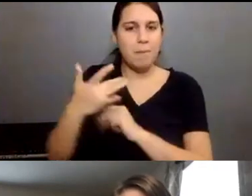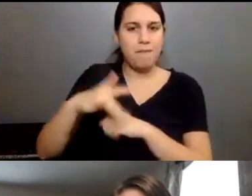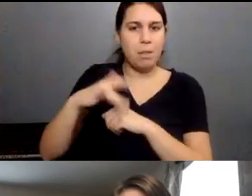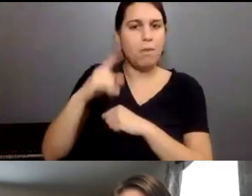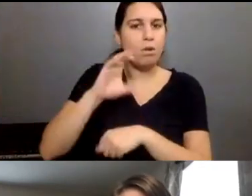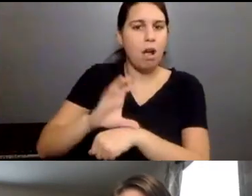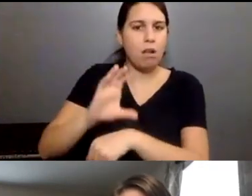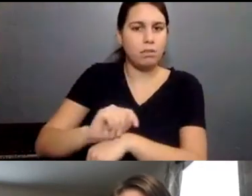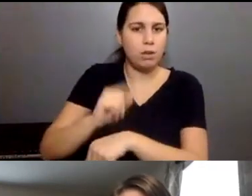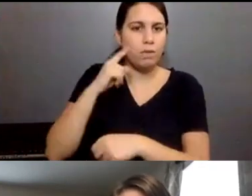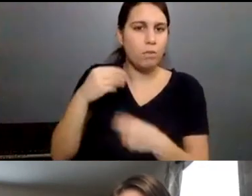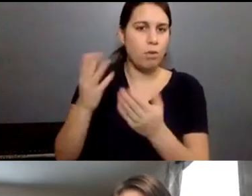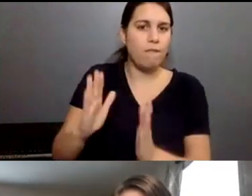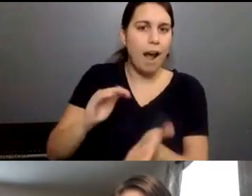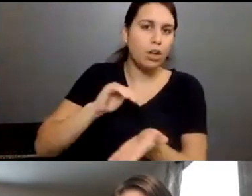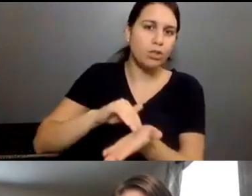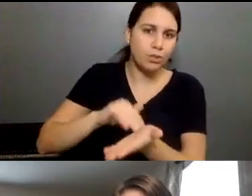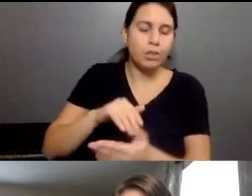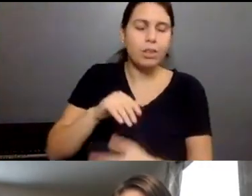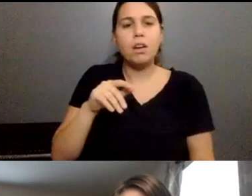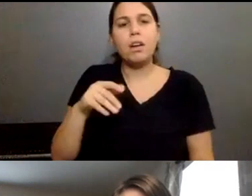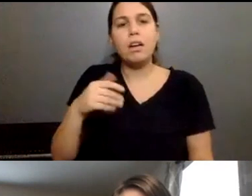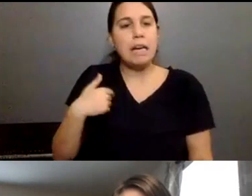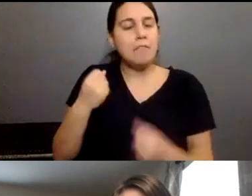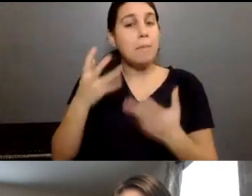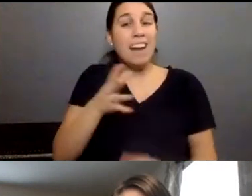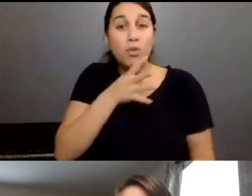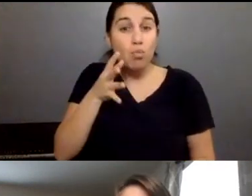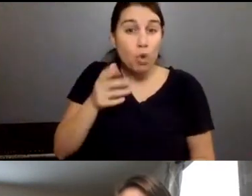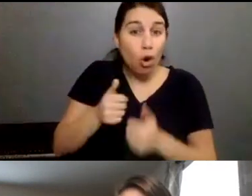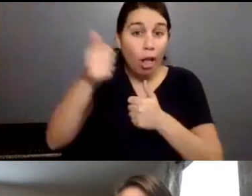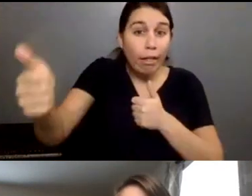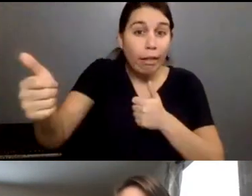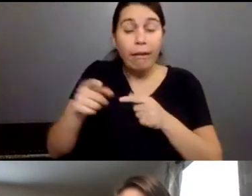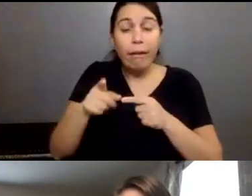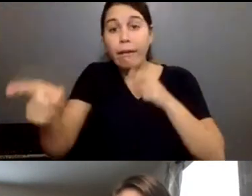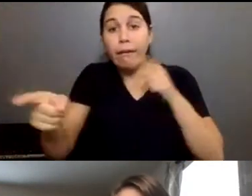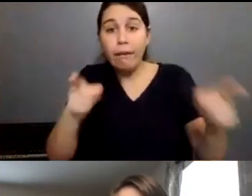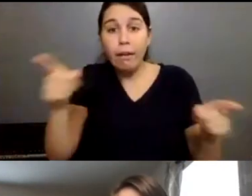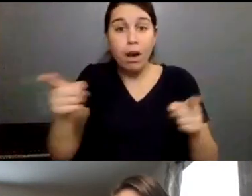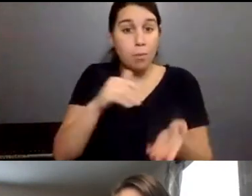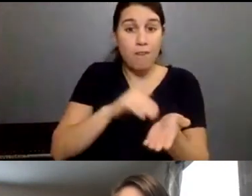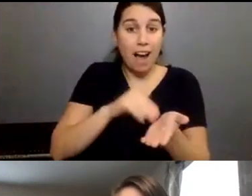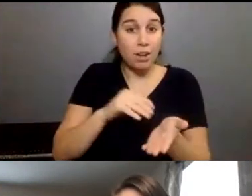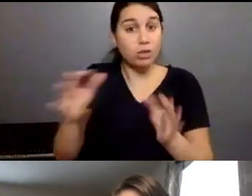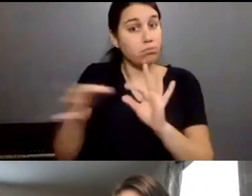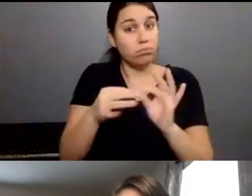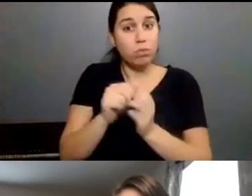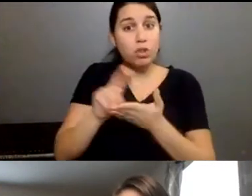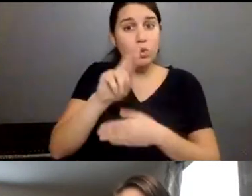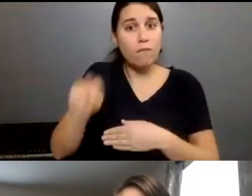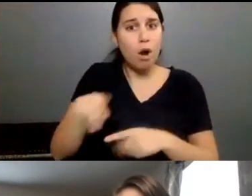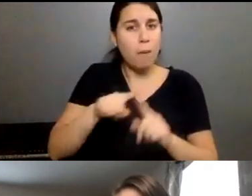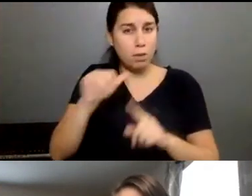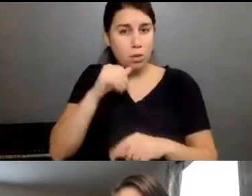consultation for providers, and we have many rural providers affiliated with U of R who don't have the same level of support. And how do we